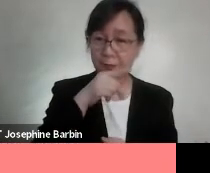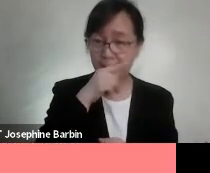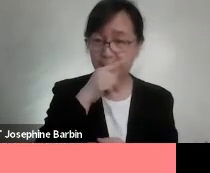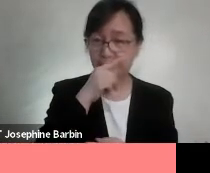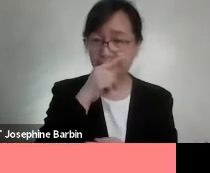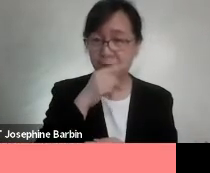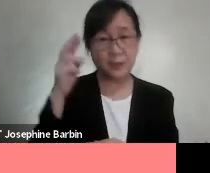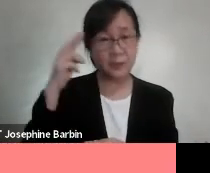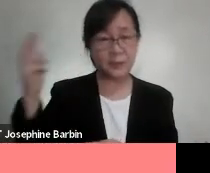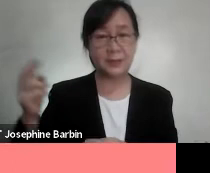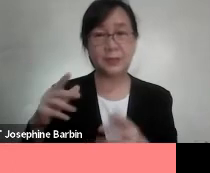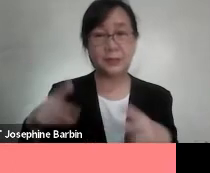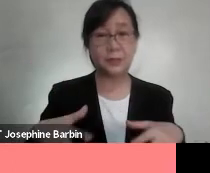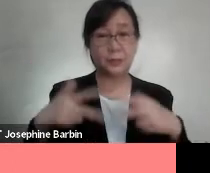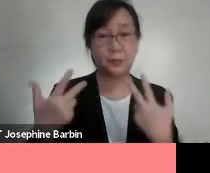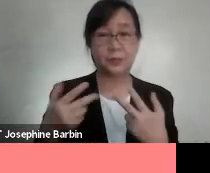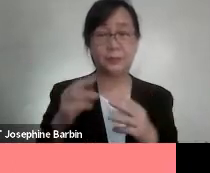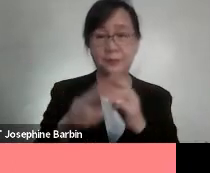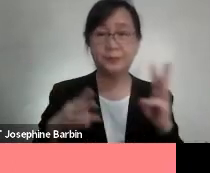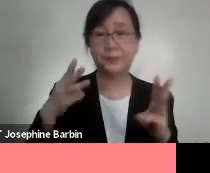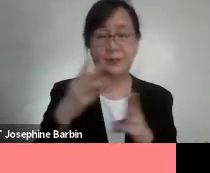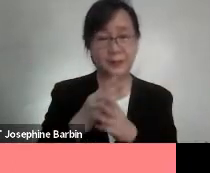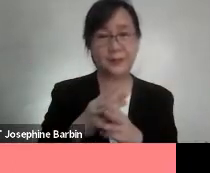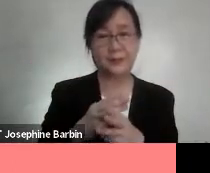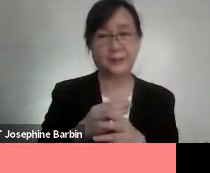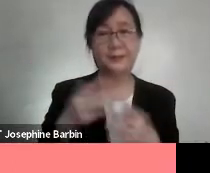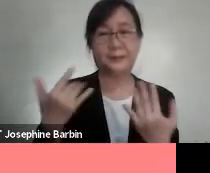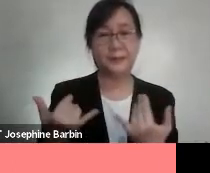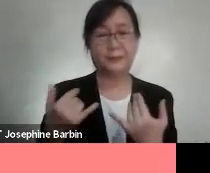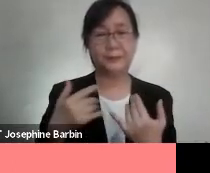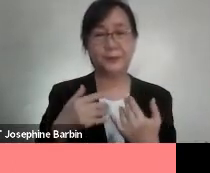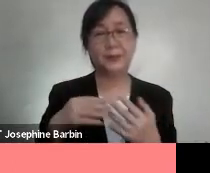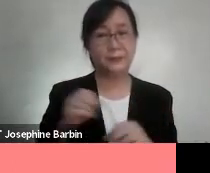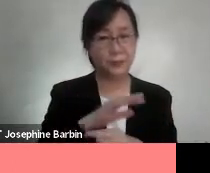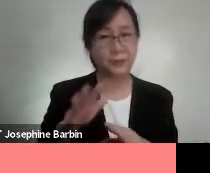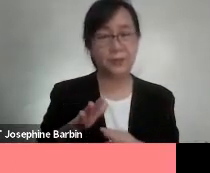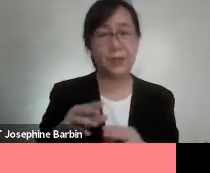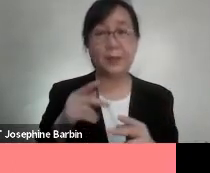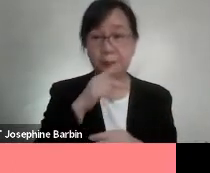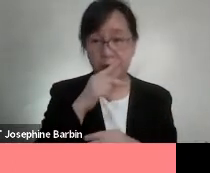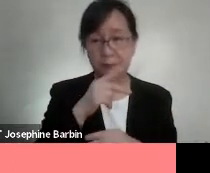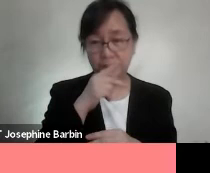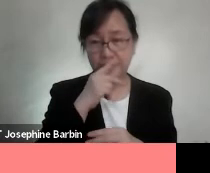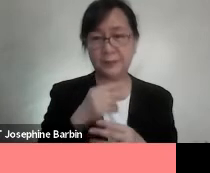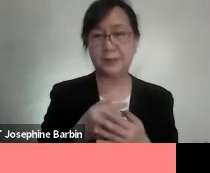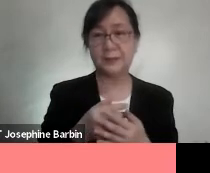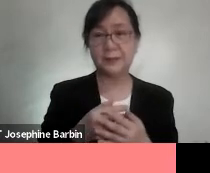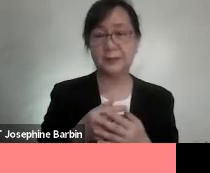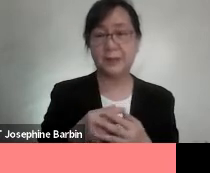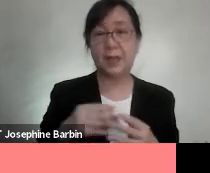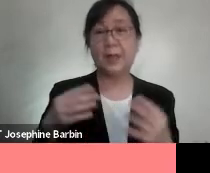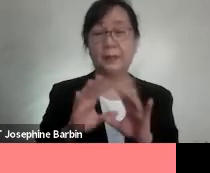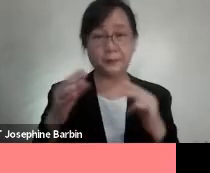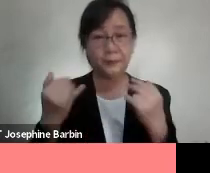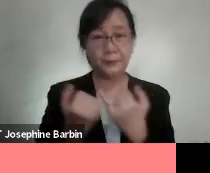their rights in the digital world. They are sensitized to the fact that private entities are collecting their data, but many